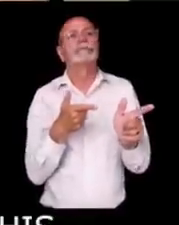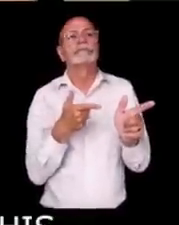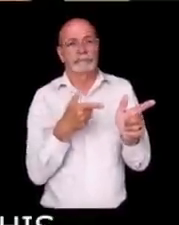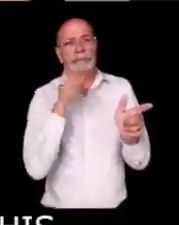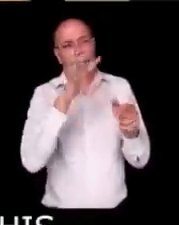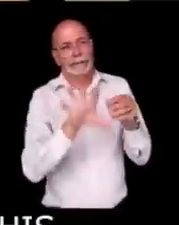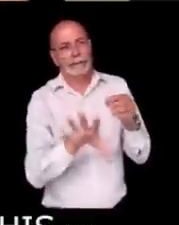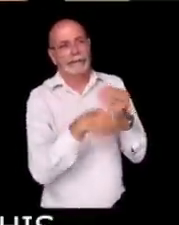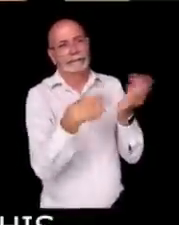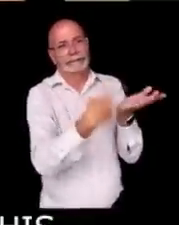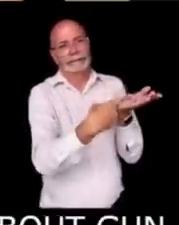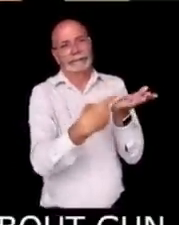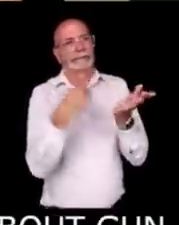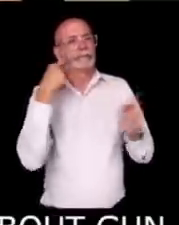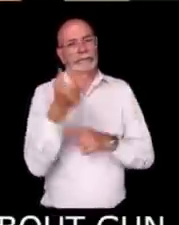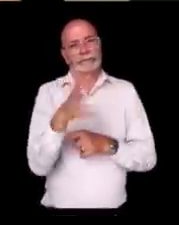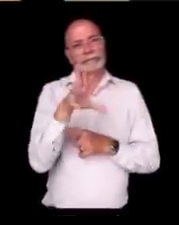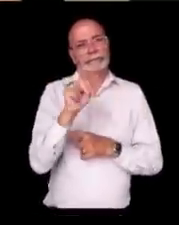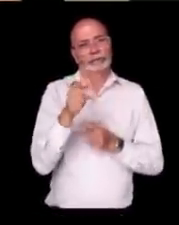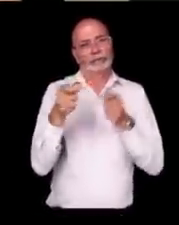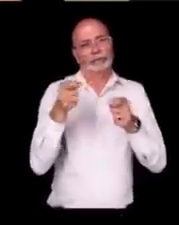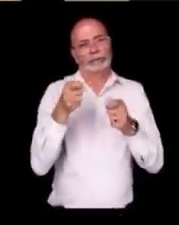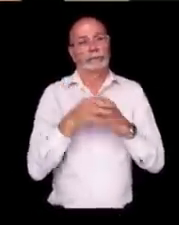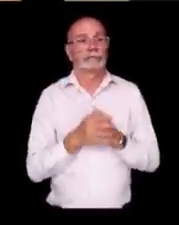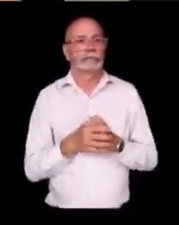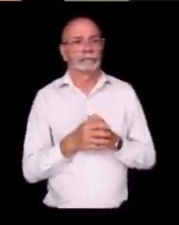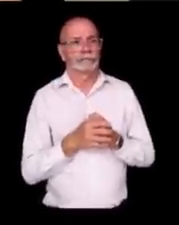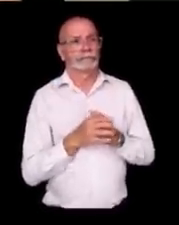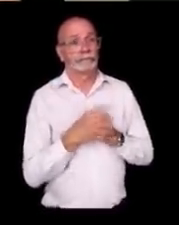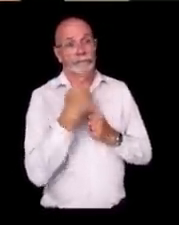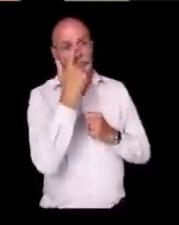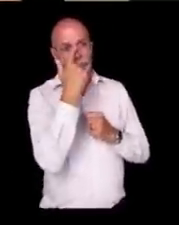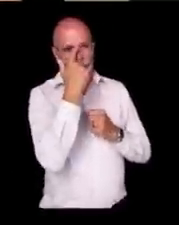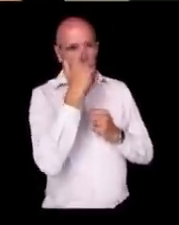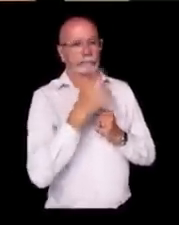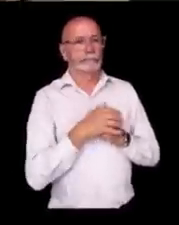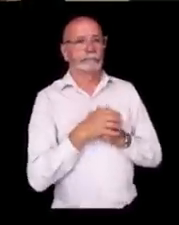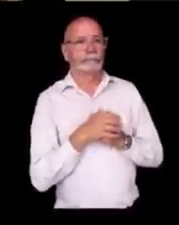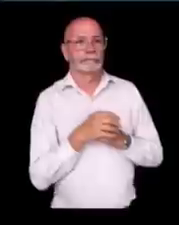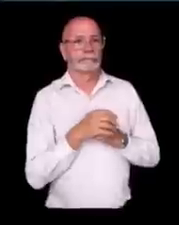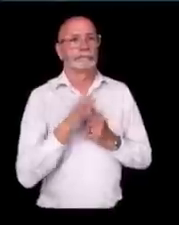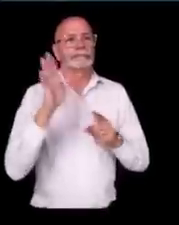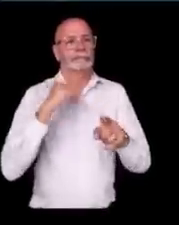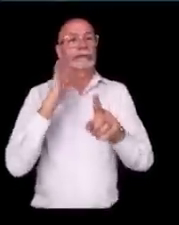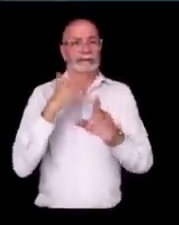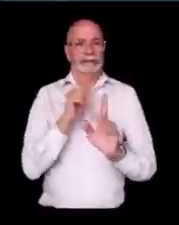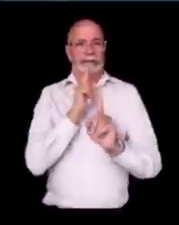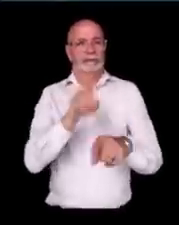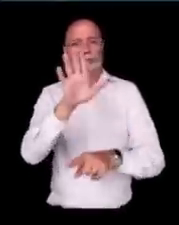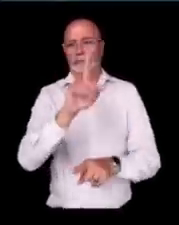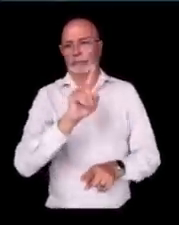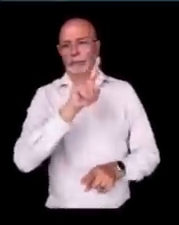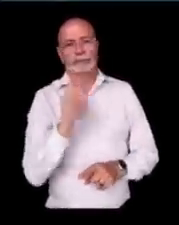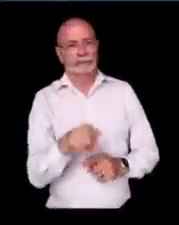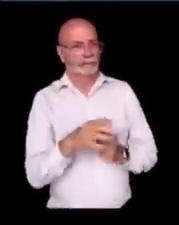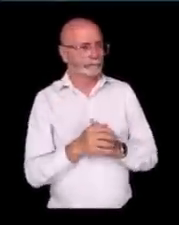That's what's going on. And Mr. Giltaca, Dr. Negin will respond, and then we'll move on to Mr. Zach.